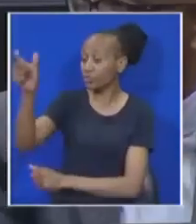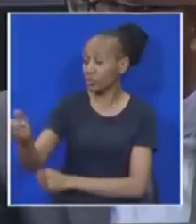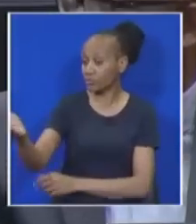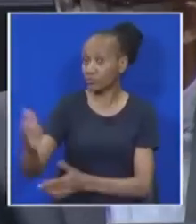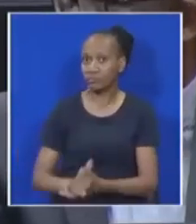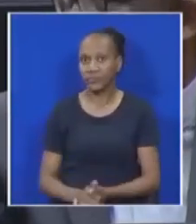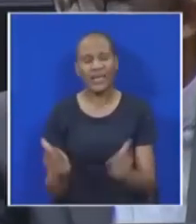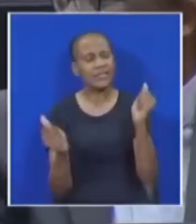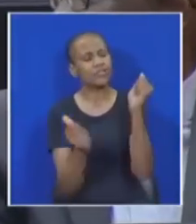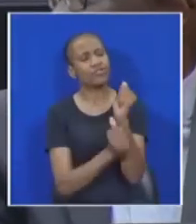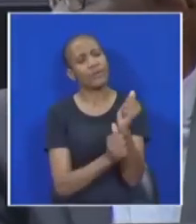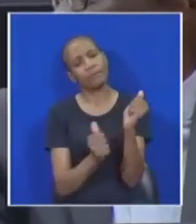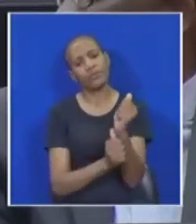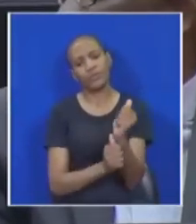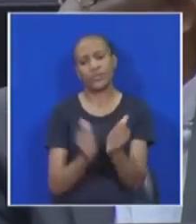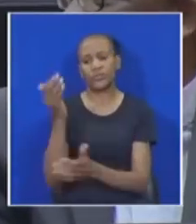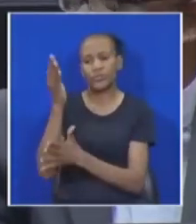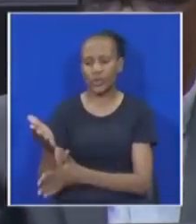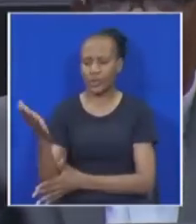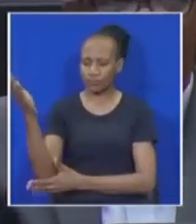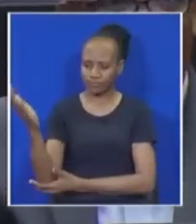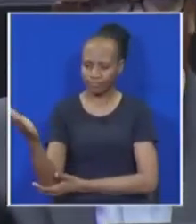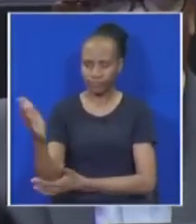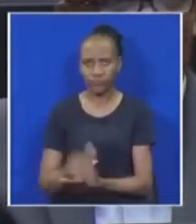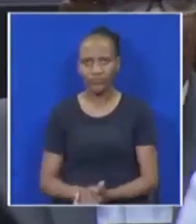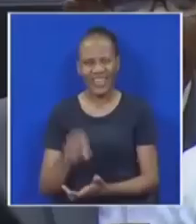Deputy Speaker, I don't know why the